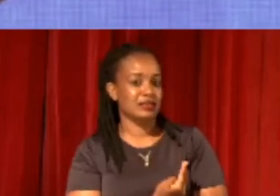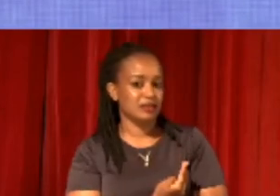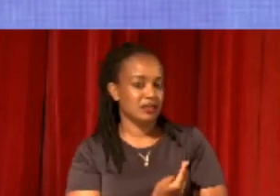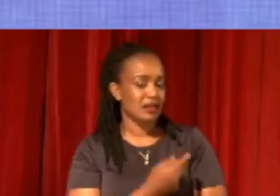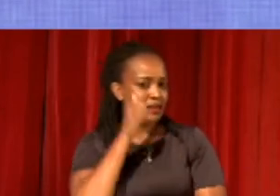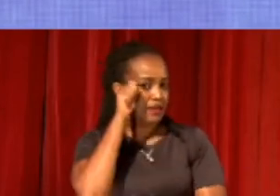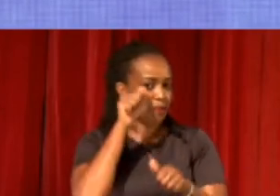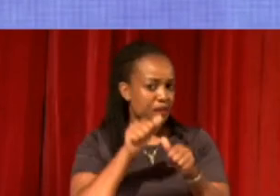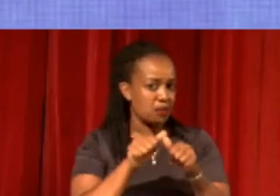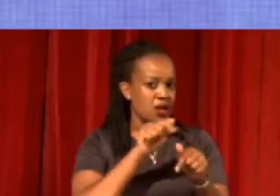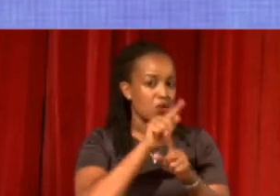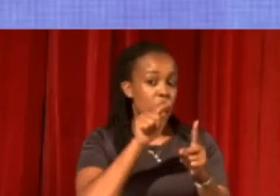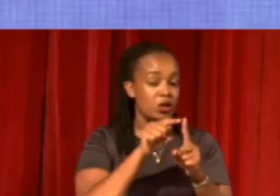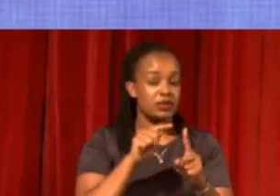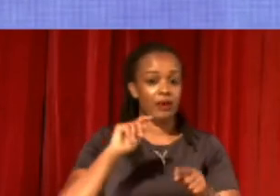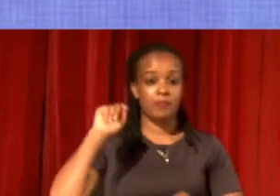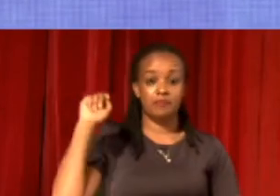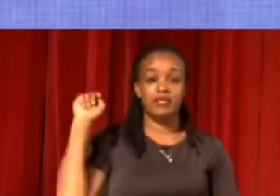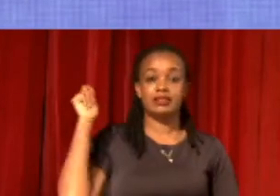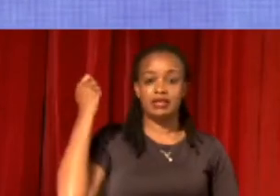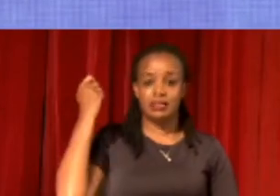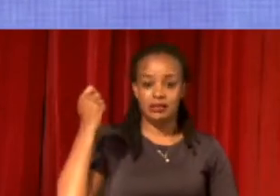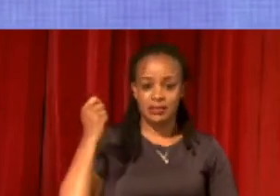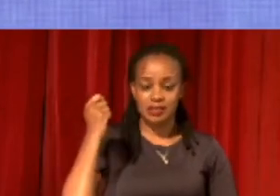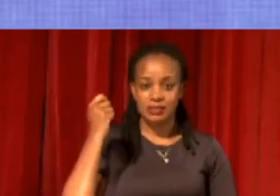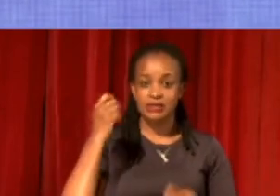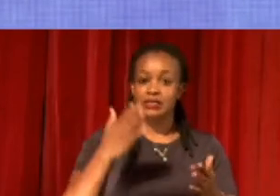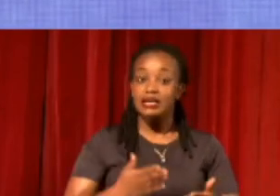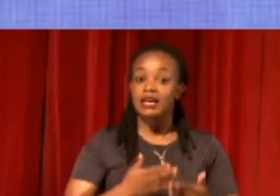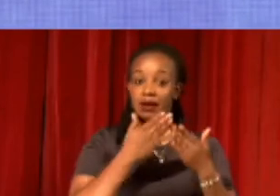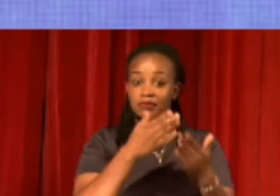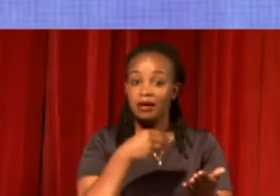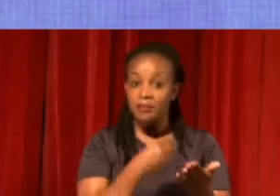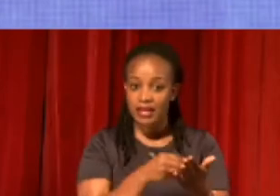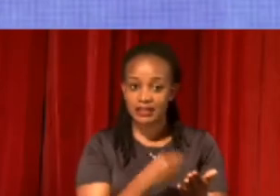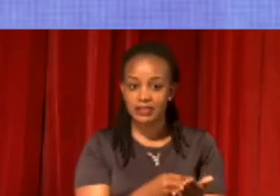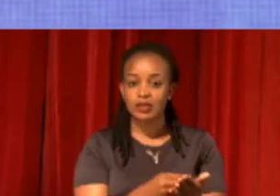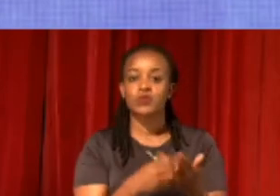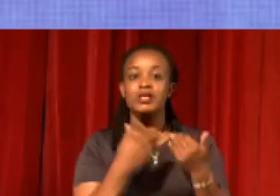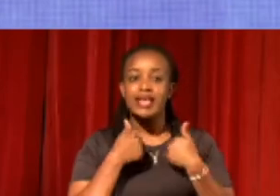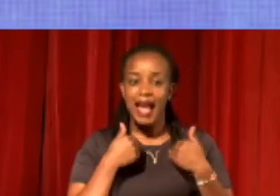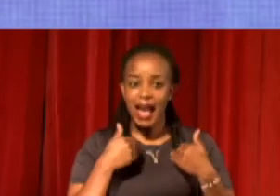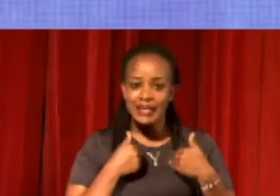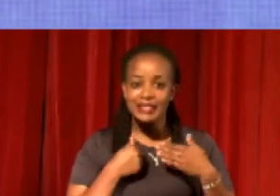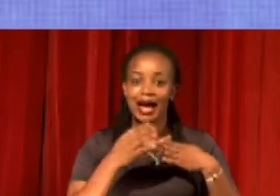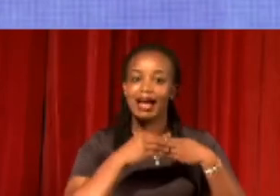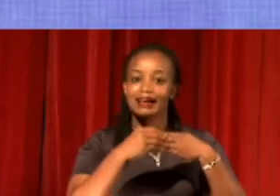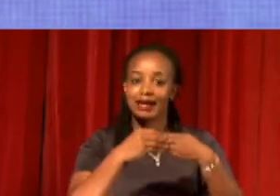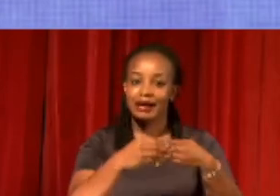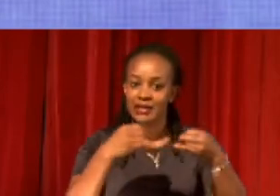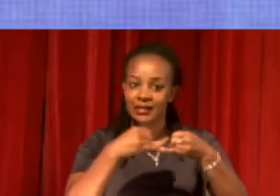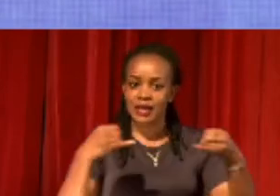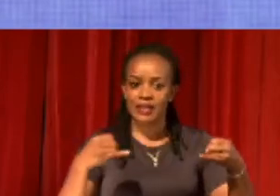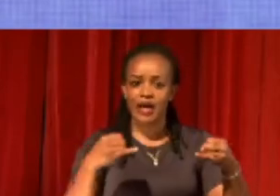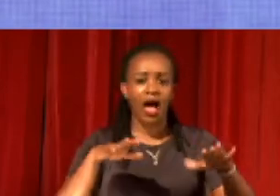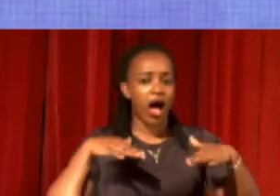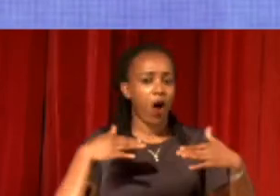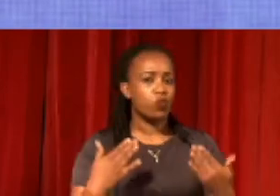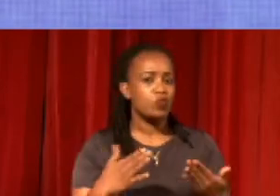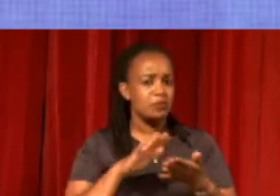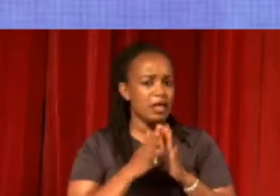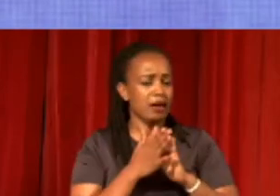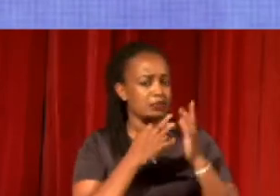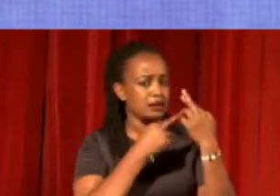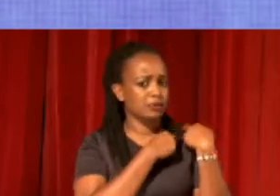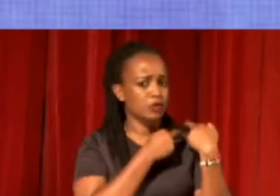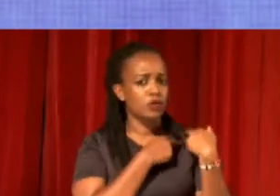Remember when the president gave us the money, there was a lot of outcry from people. Mm. But how we conduct ourselves, we cannot be people